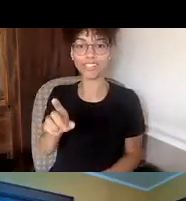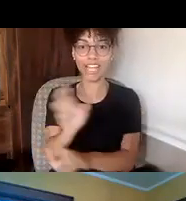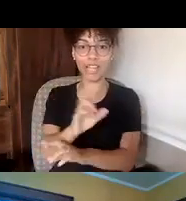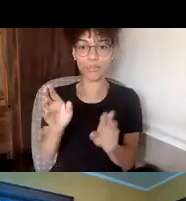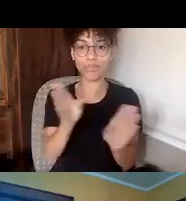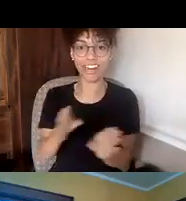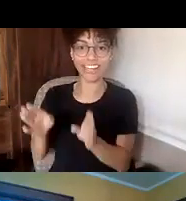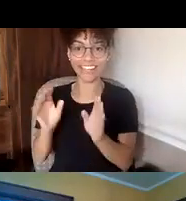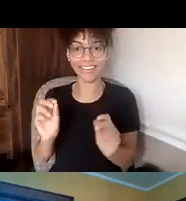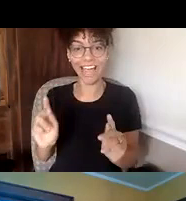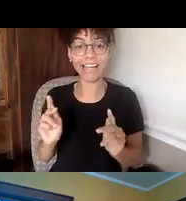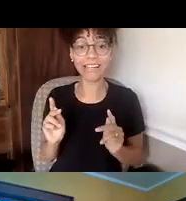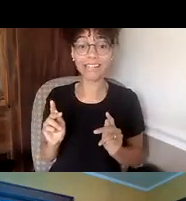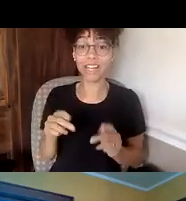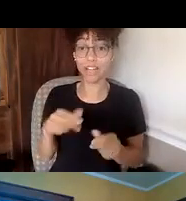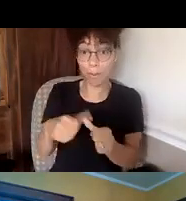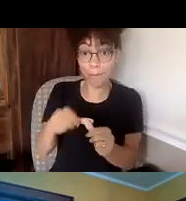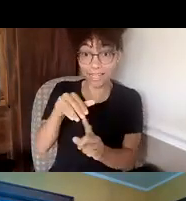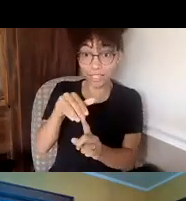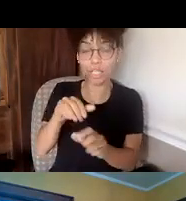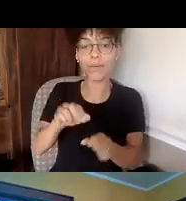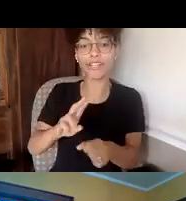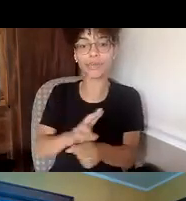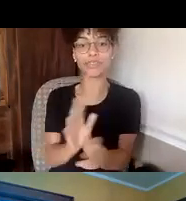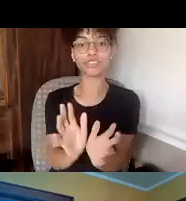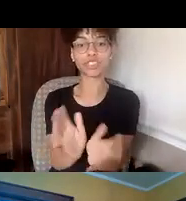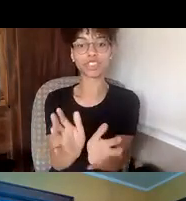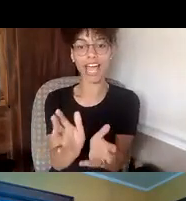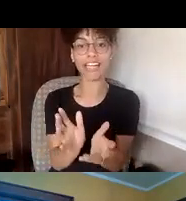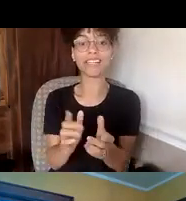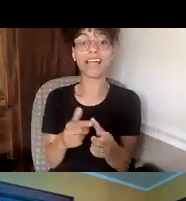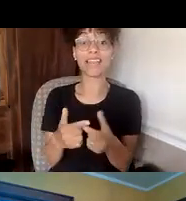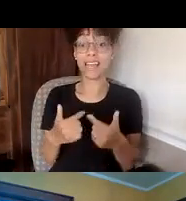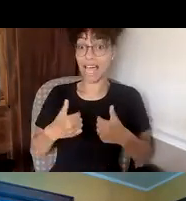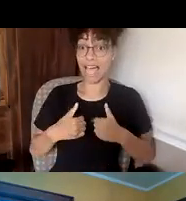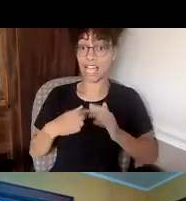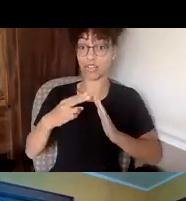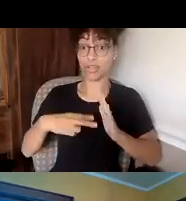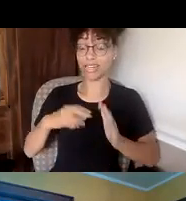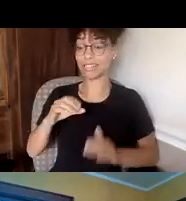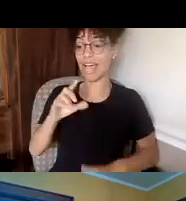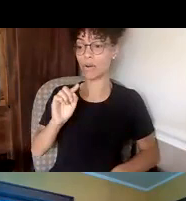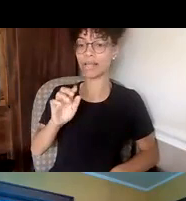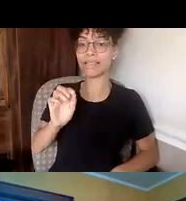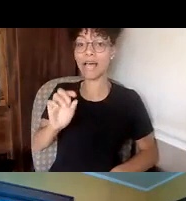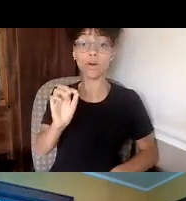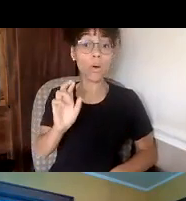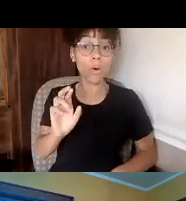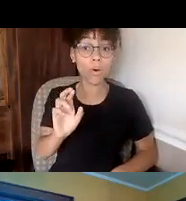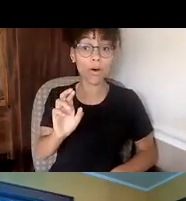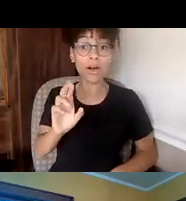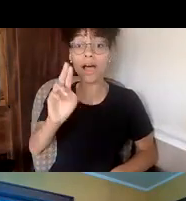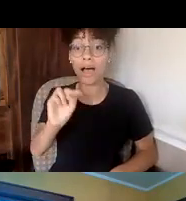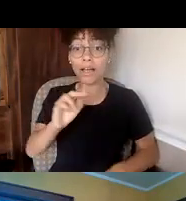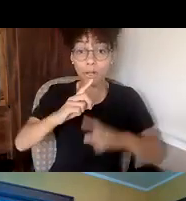as a reminder, you can type those into the chat, and then I could read it aloud, or you can unmute